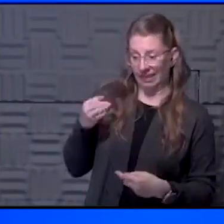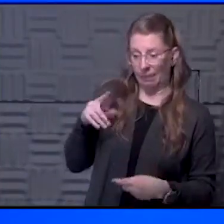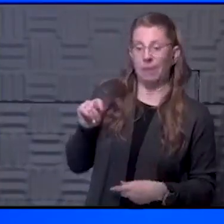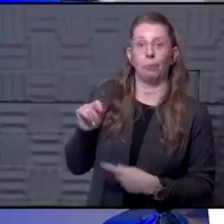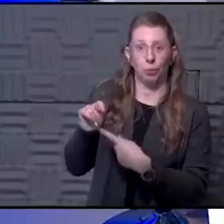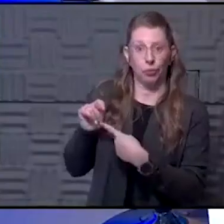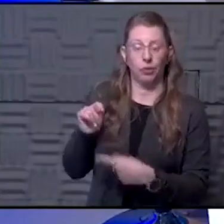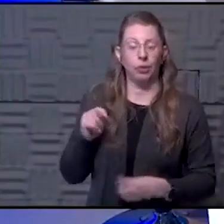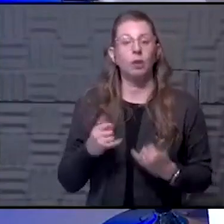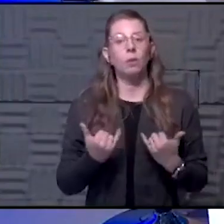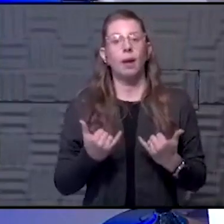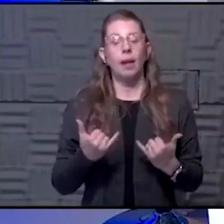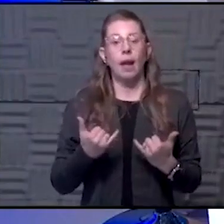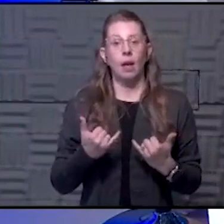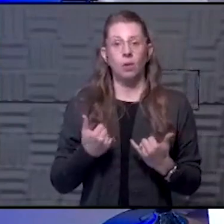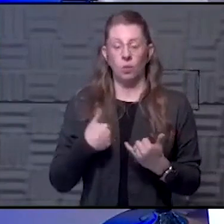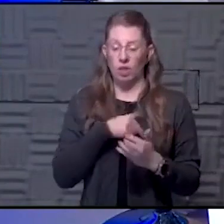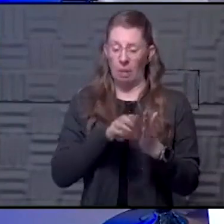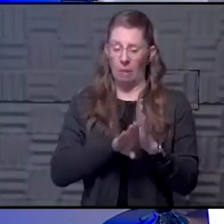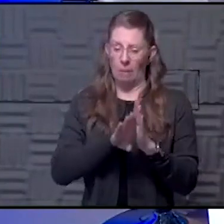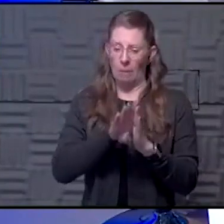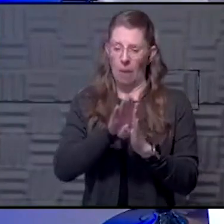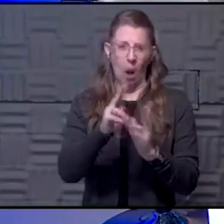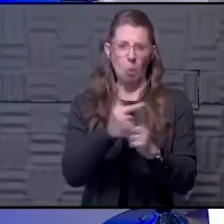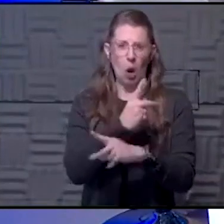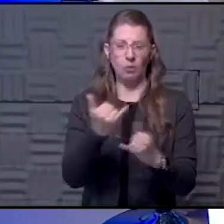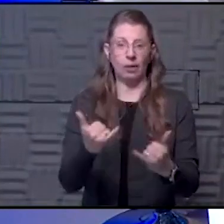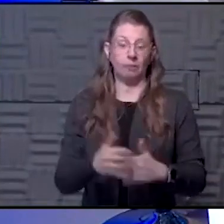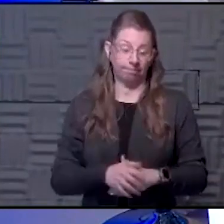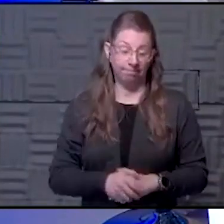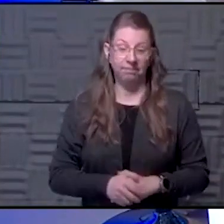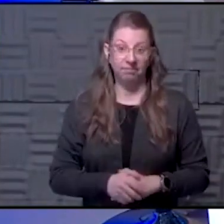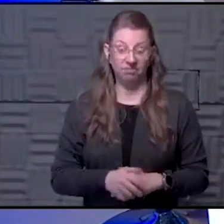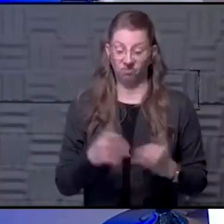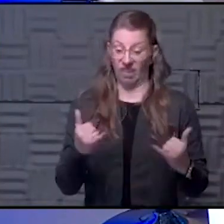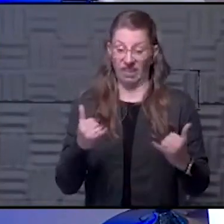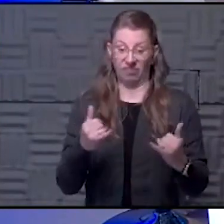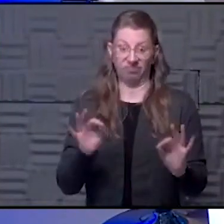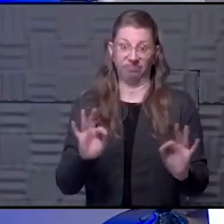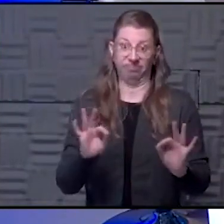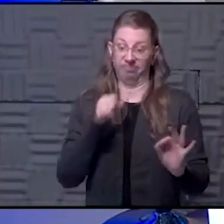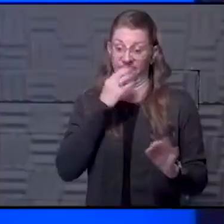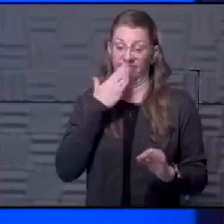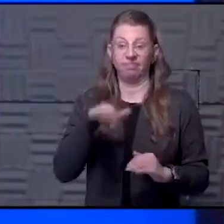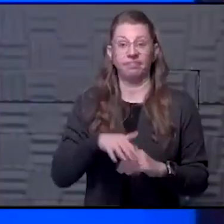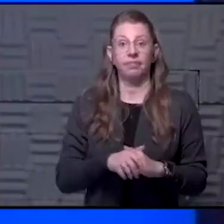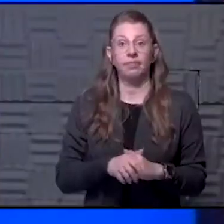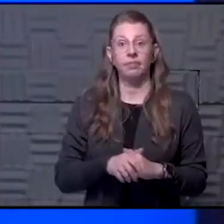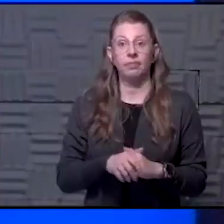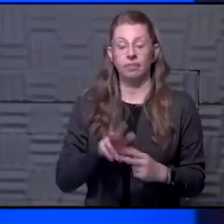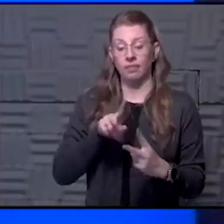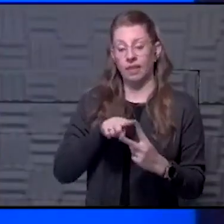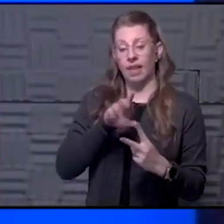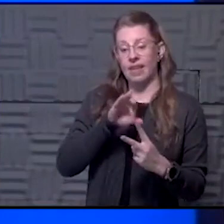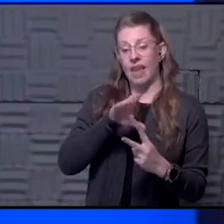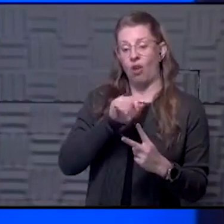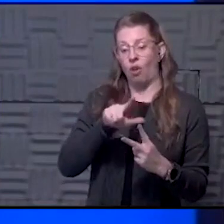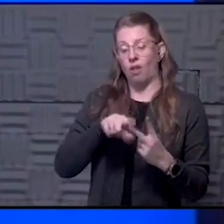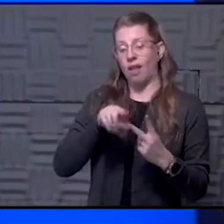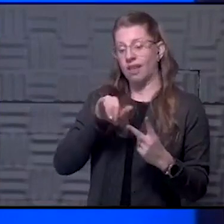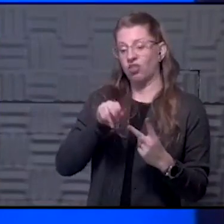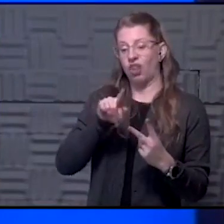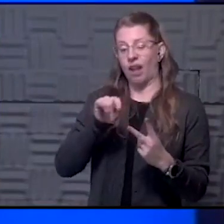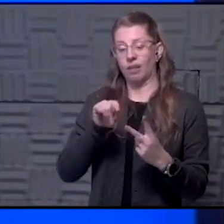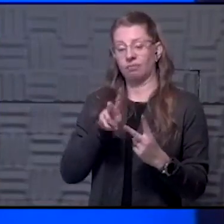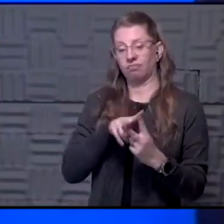So. And right now, we should be at peak season, right? This should be it for us, and it's not. Jill. I'm going to combine Carol and Janet's